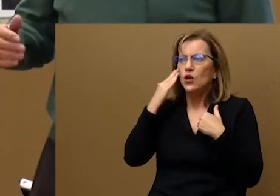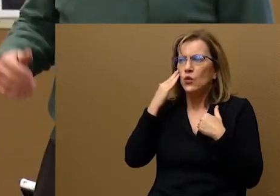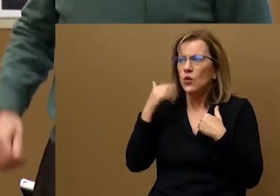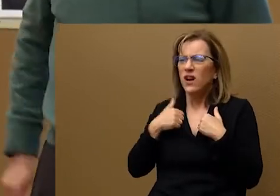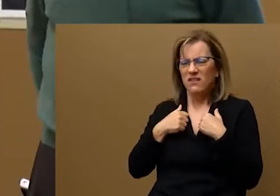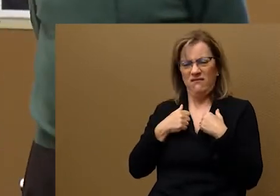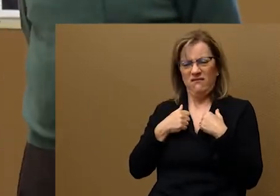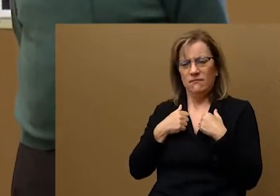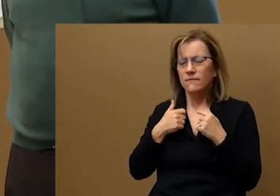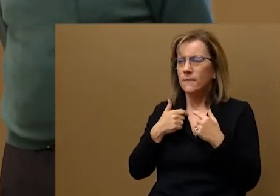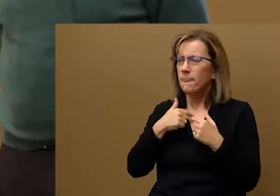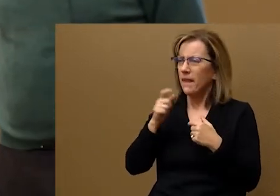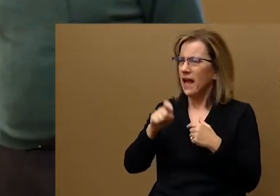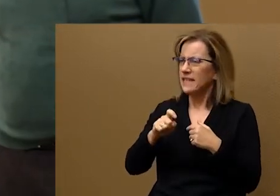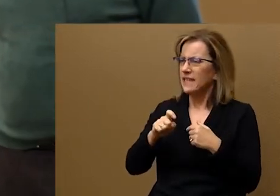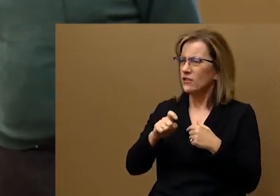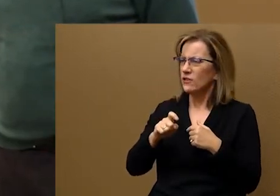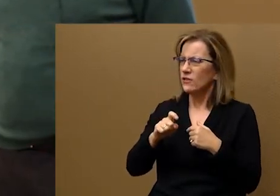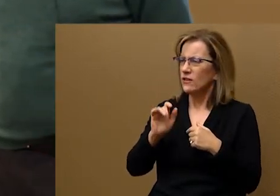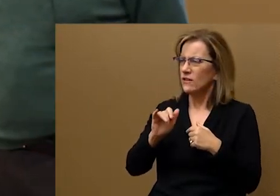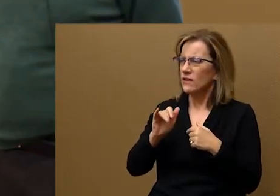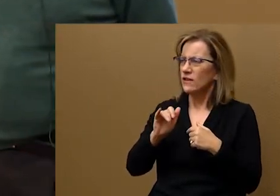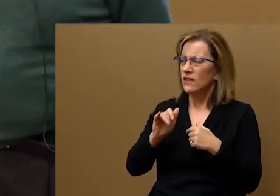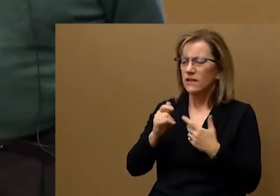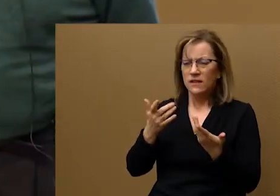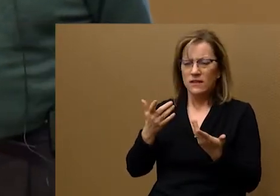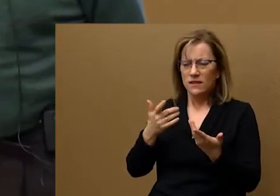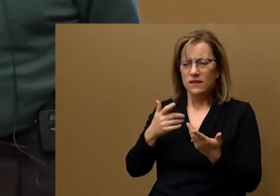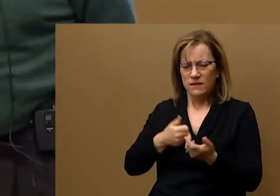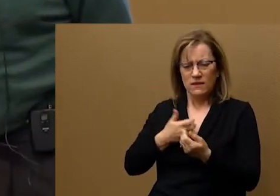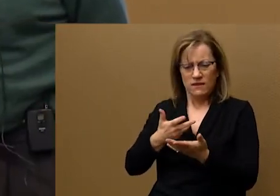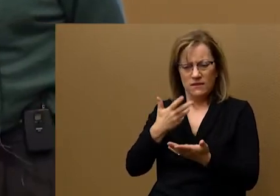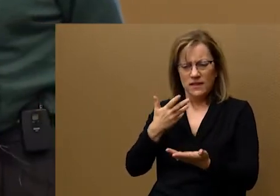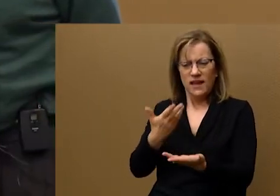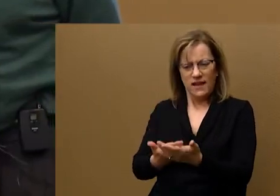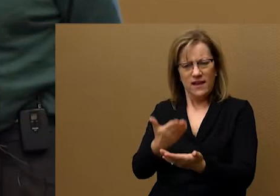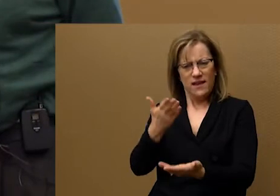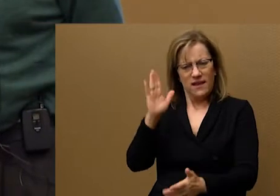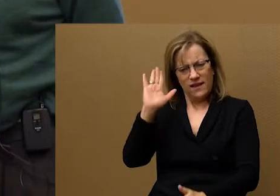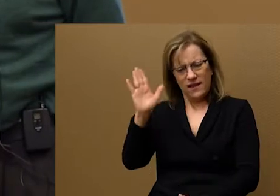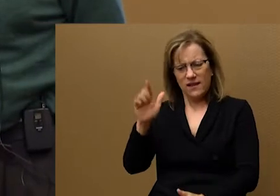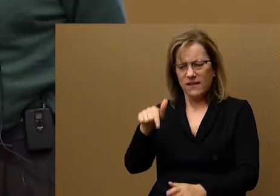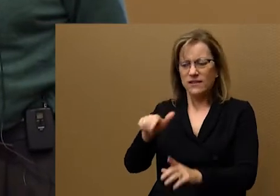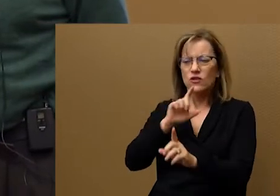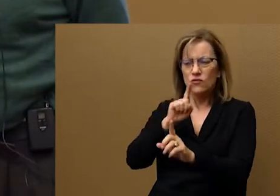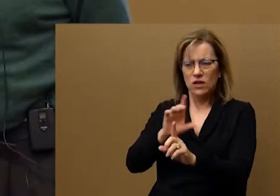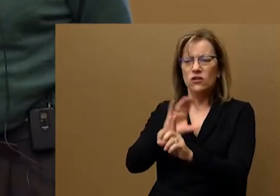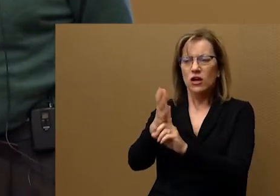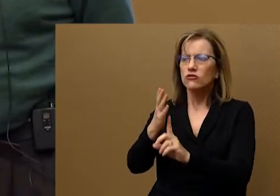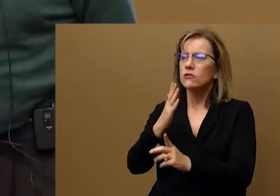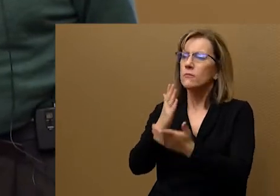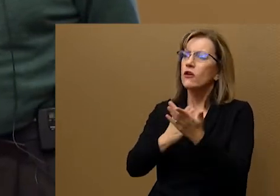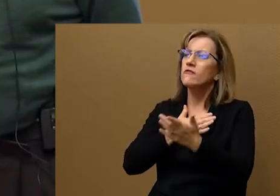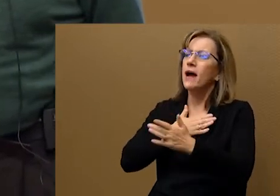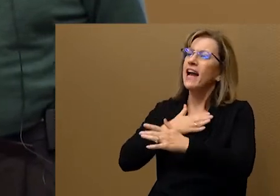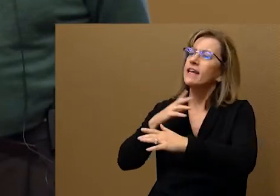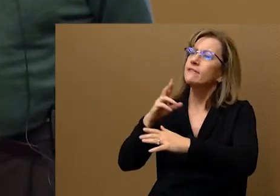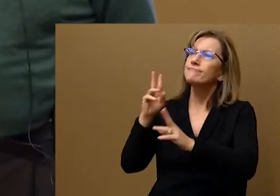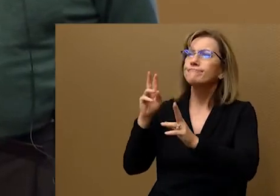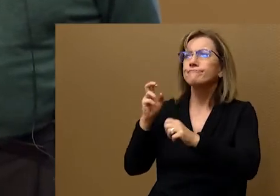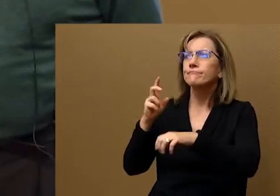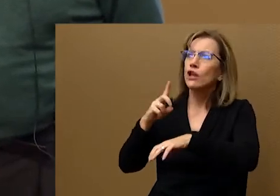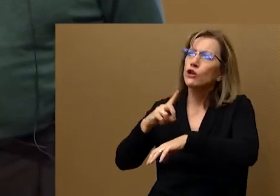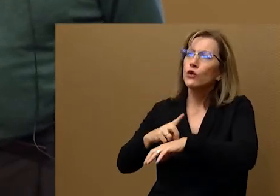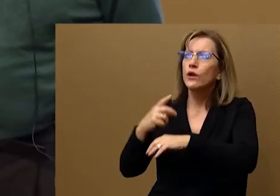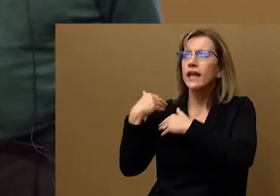so I knew that I said, no, I need to recognize that the culture is real, and that's part of my duty as